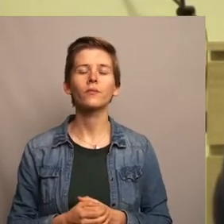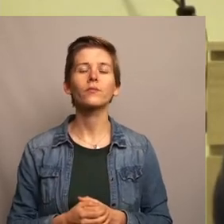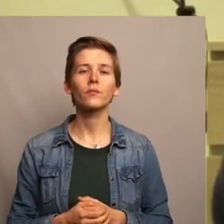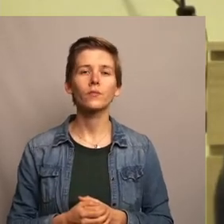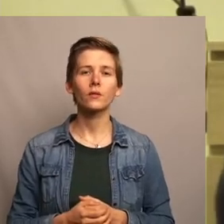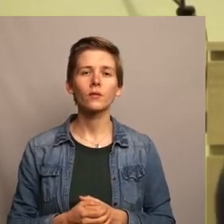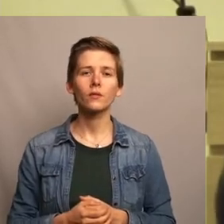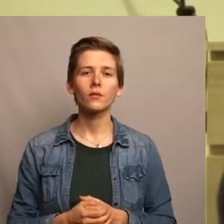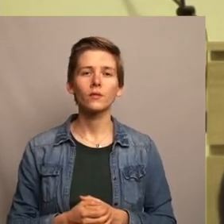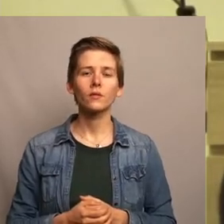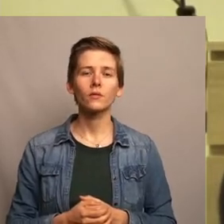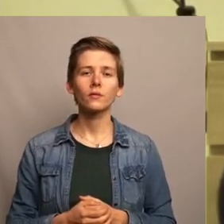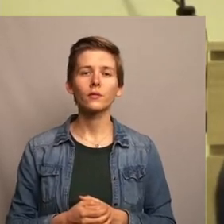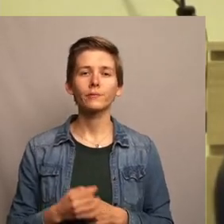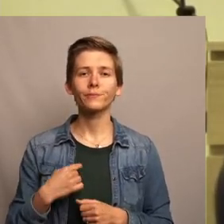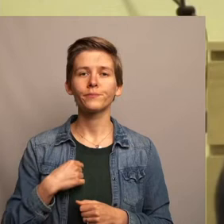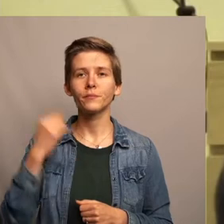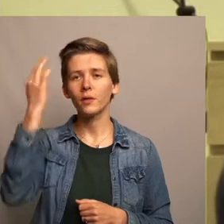I think the lack of